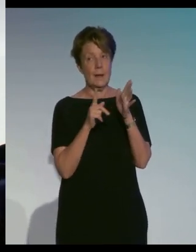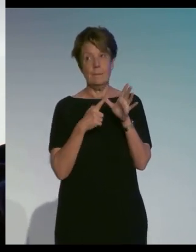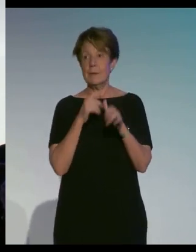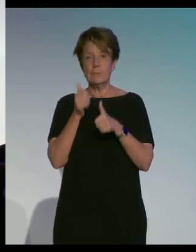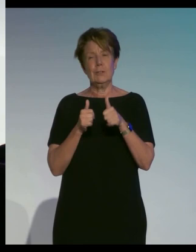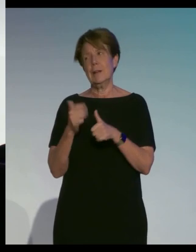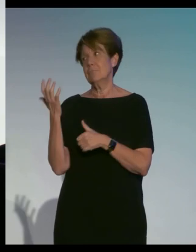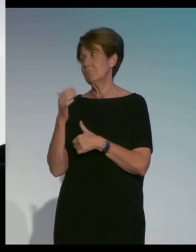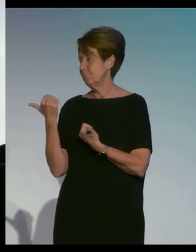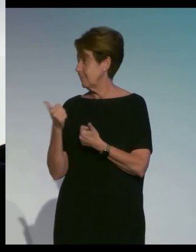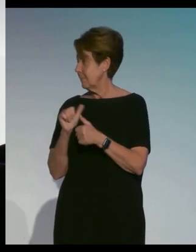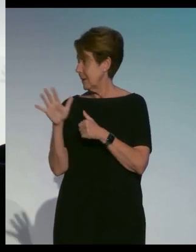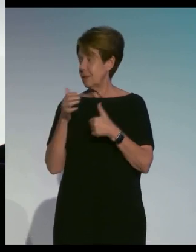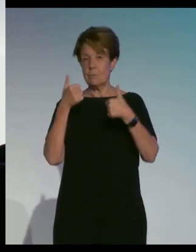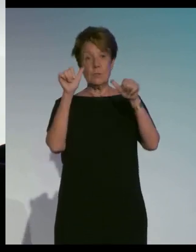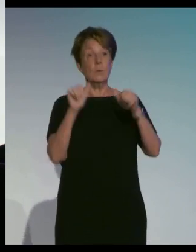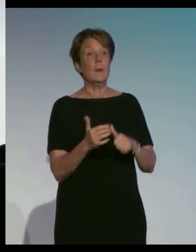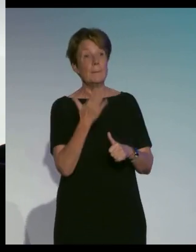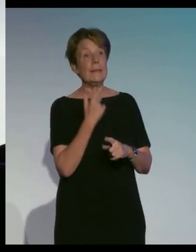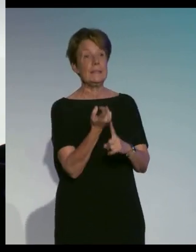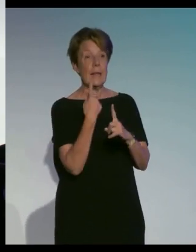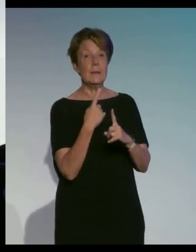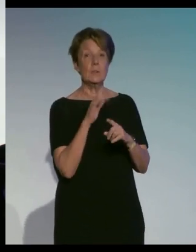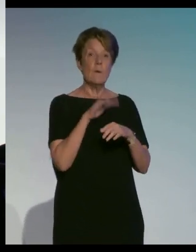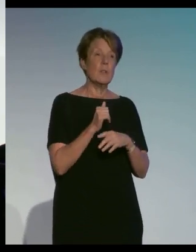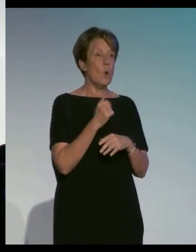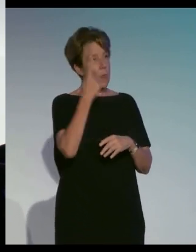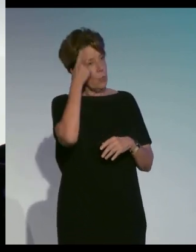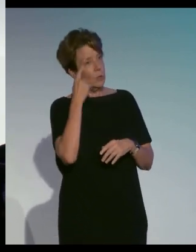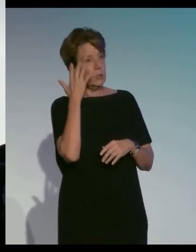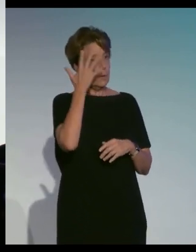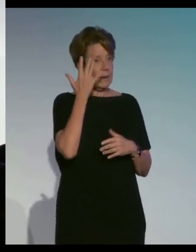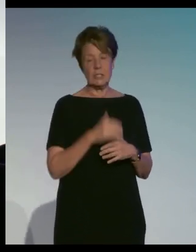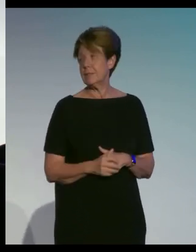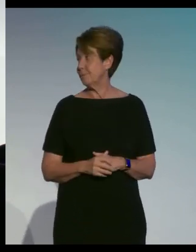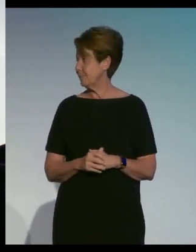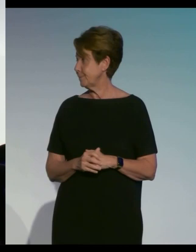result. And please share with us your thoughts and reflections. Thank you very much.